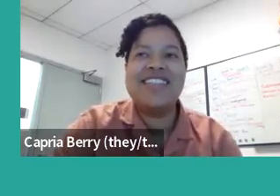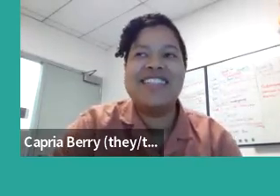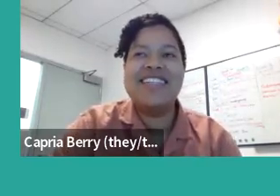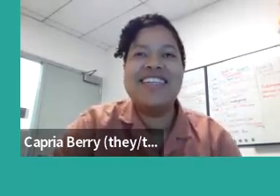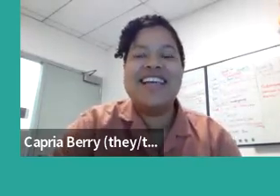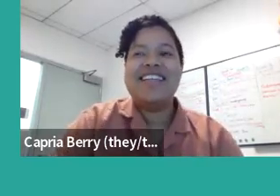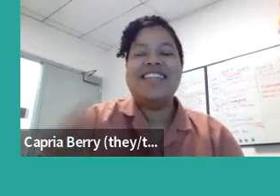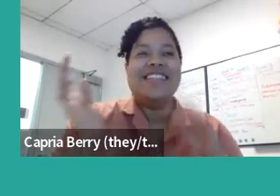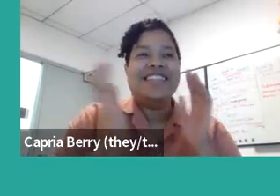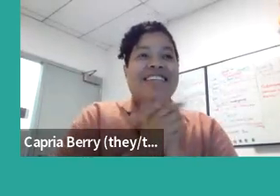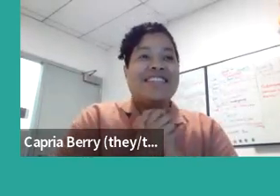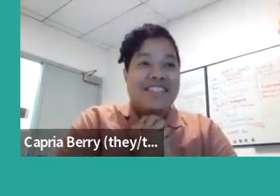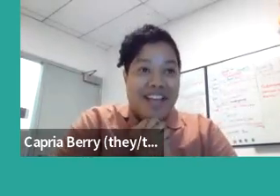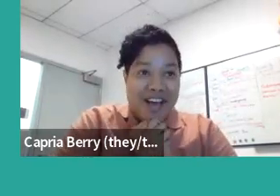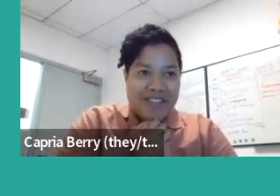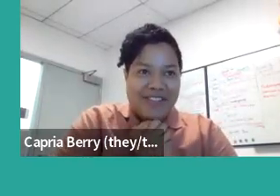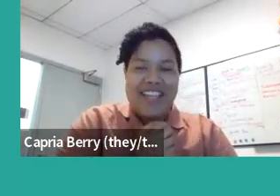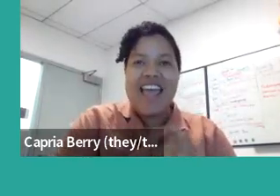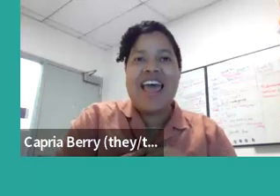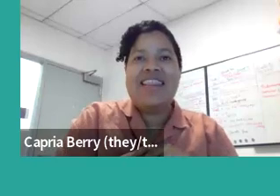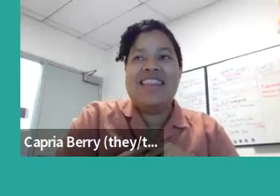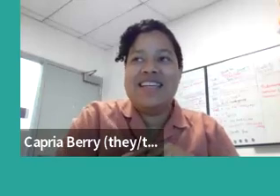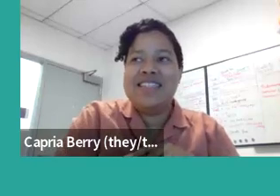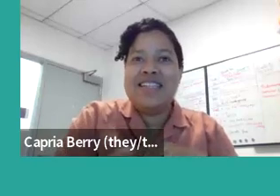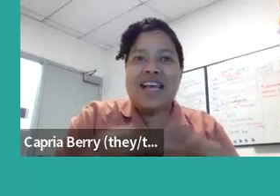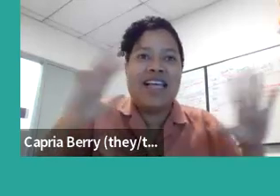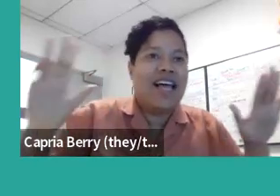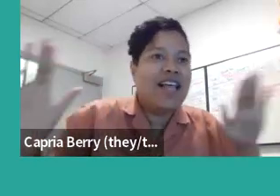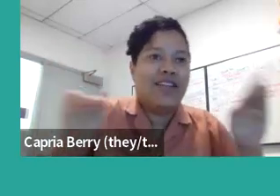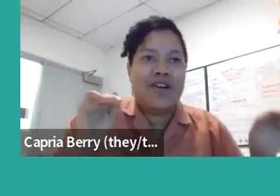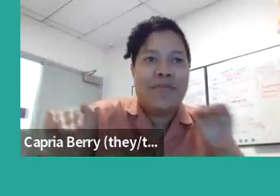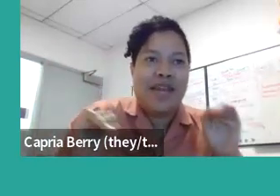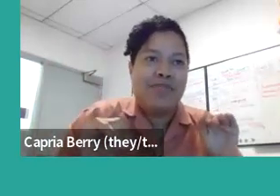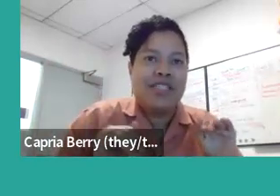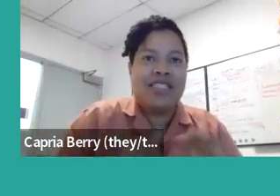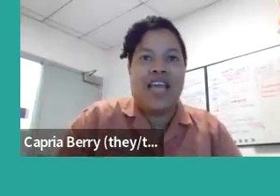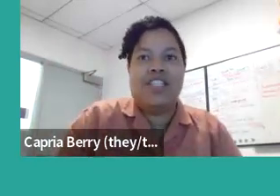all coming soon to a law review near you. LOL.